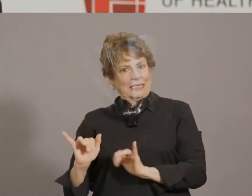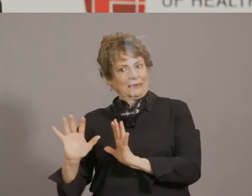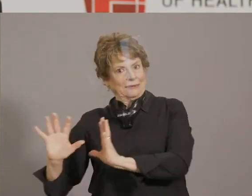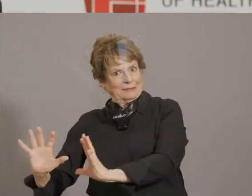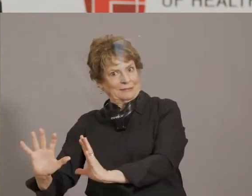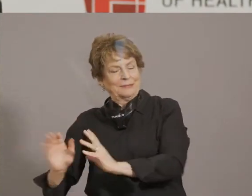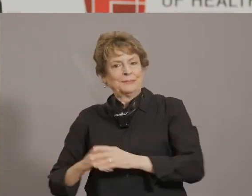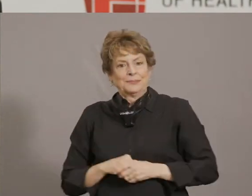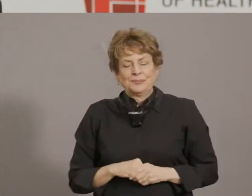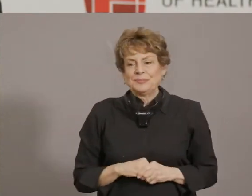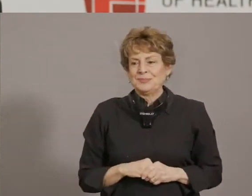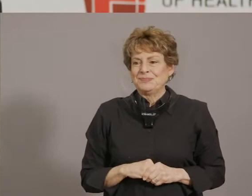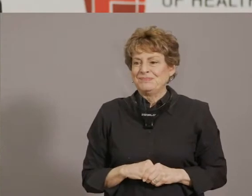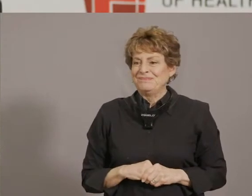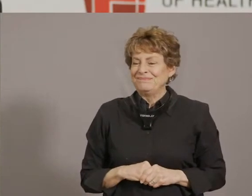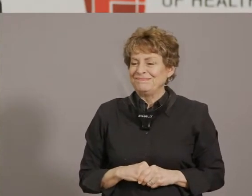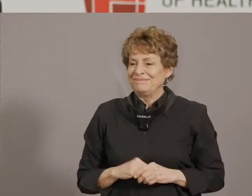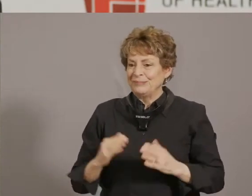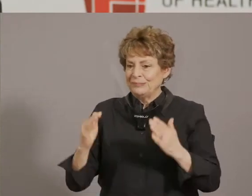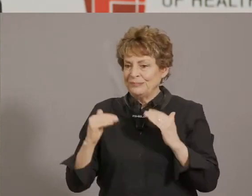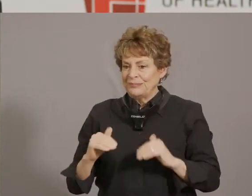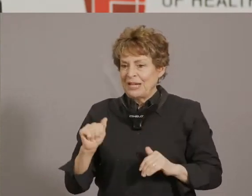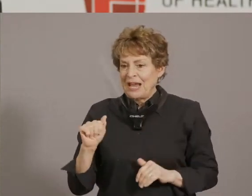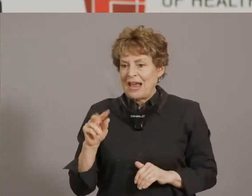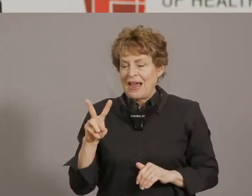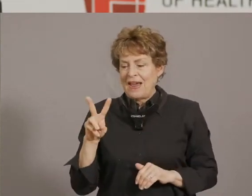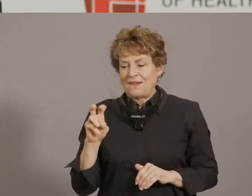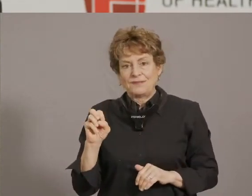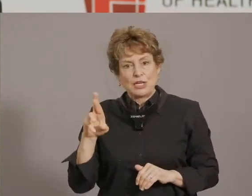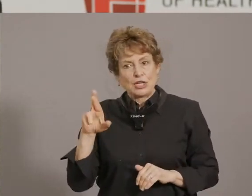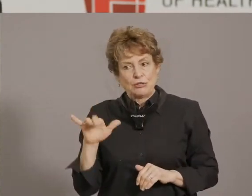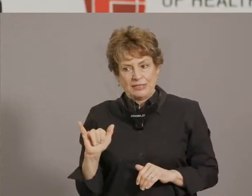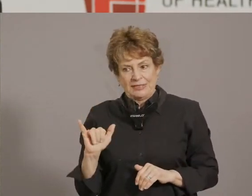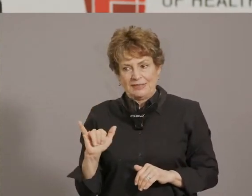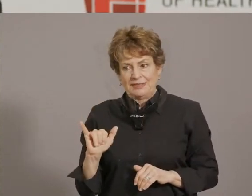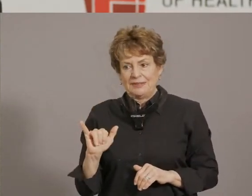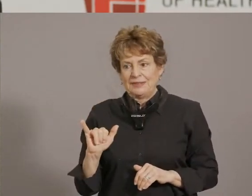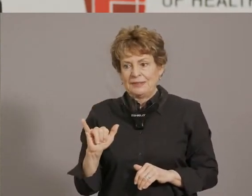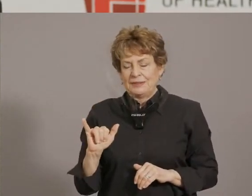and then I'll get to Peter Samore. Oh, hold on. My mistake.